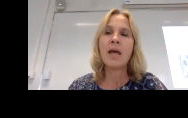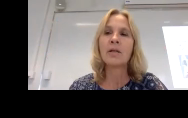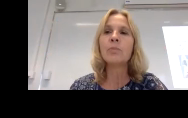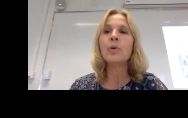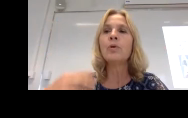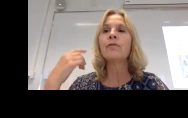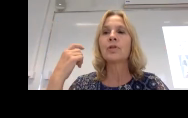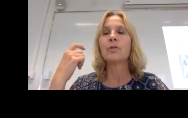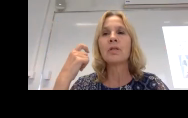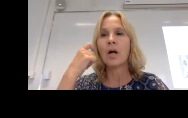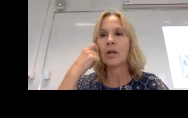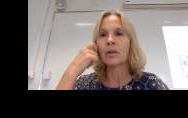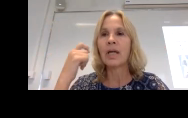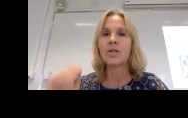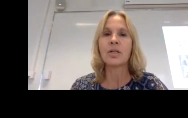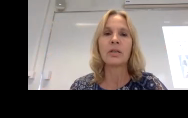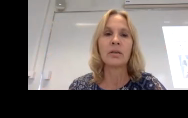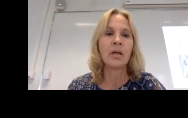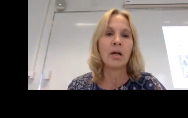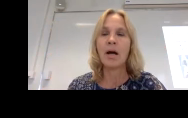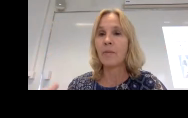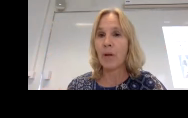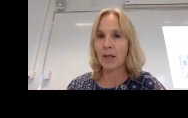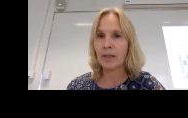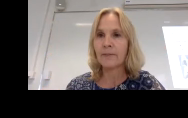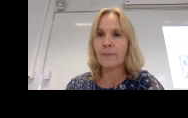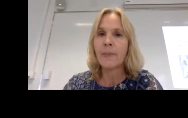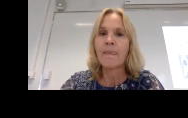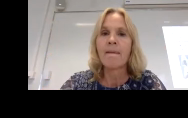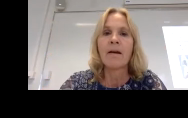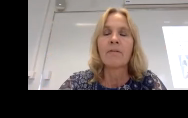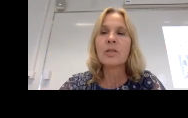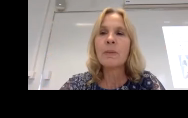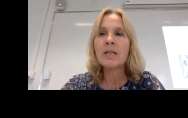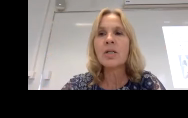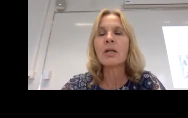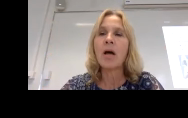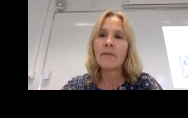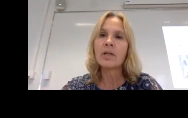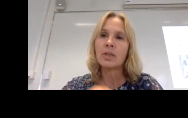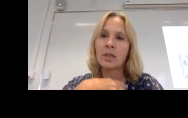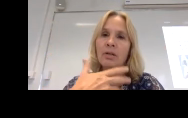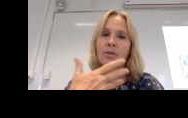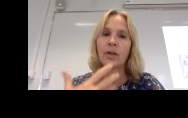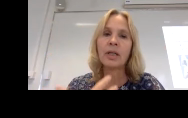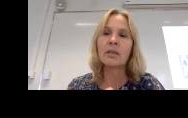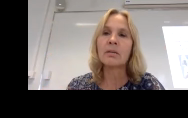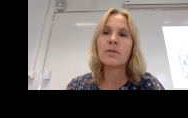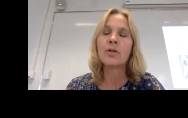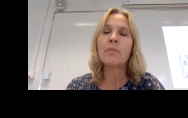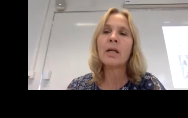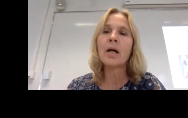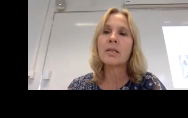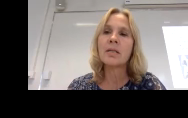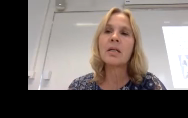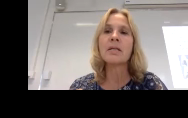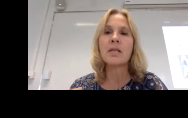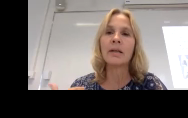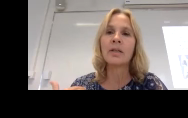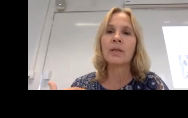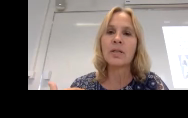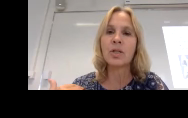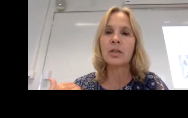the hand move to the target location on the body. For speech, a lot of the articulators are hidden, so you may not